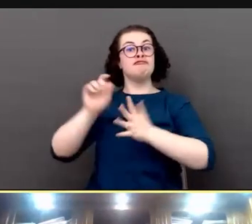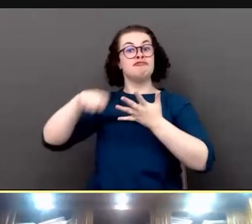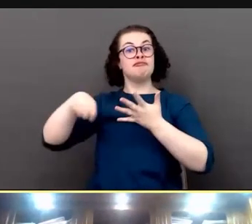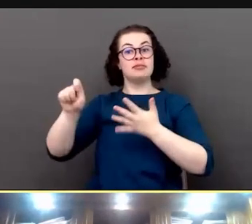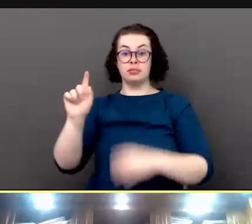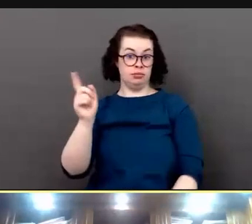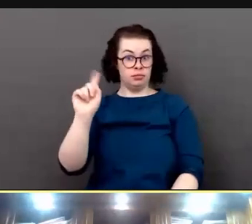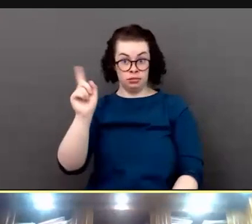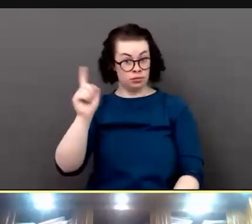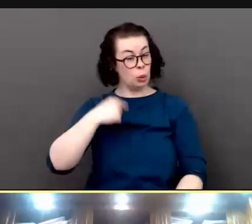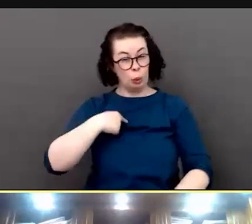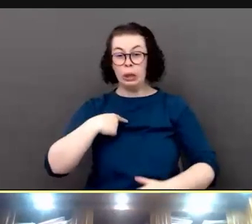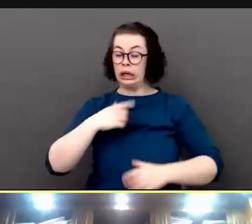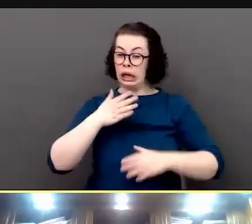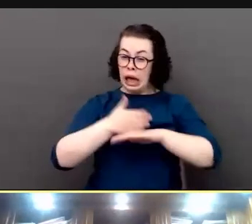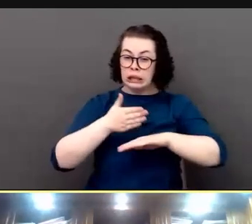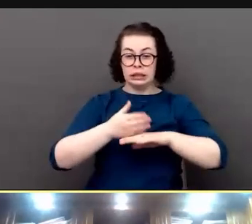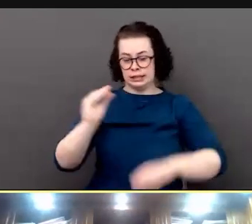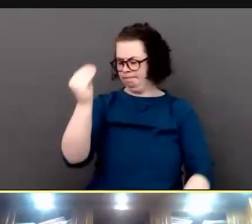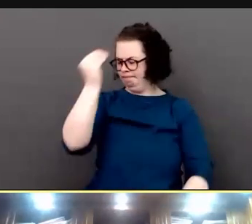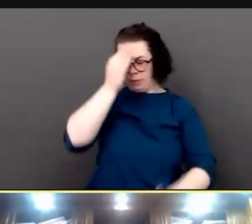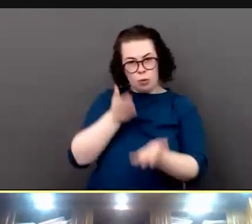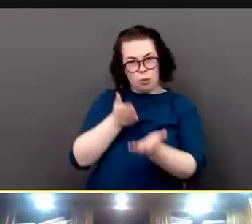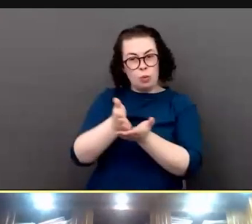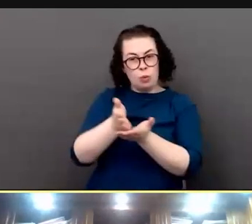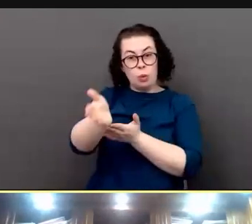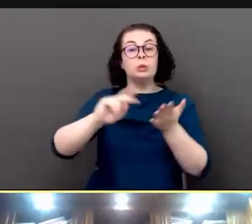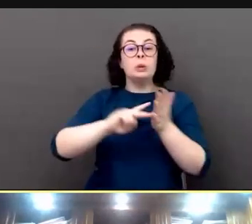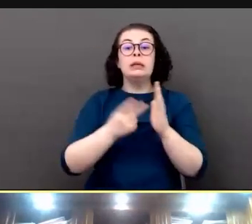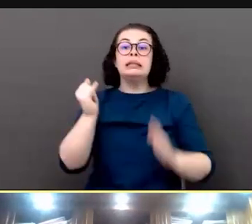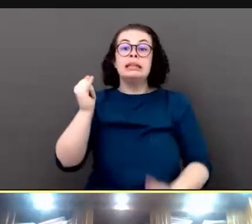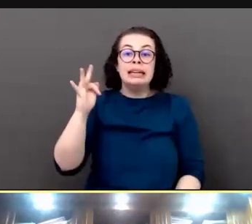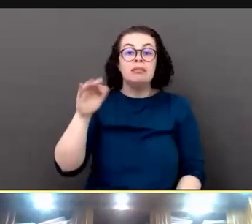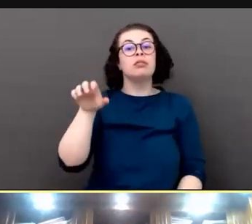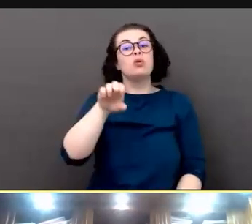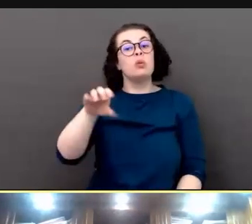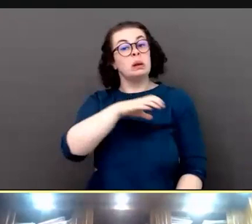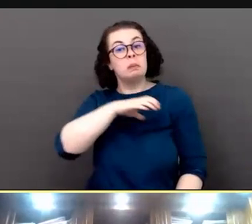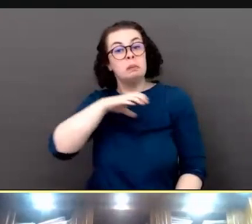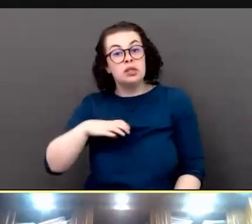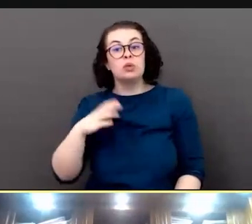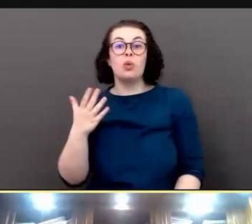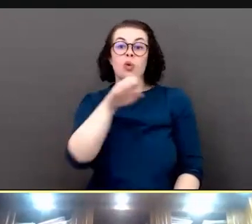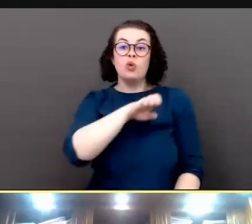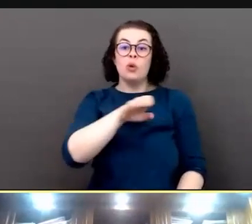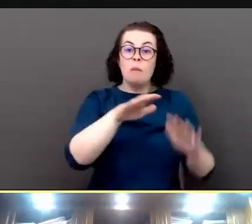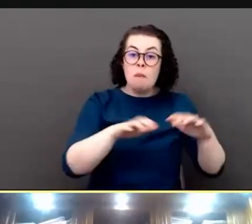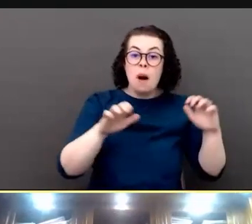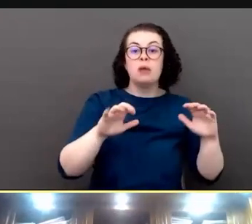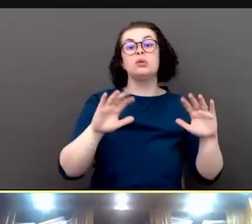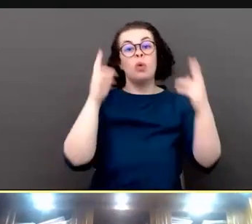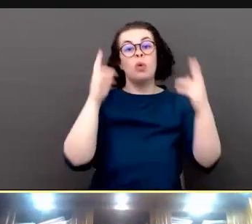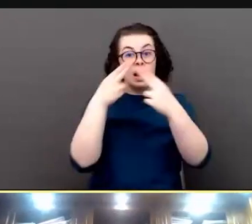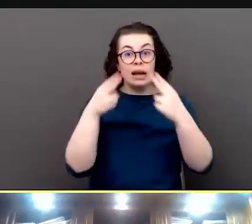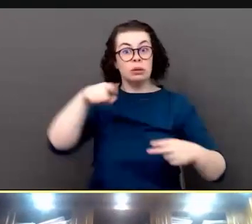the directives for public procurement. So buying accessible works, as it is